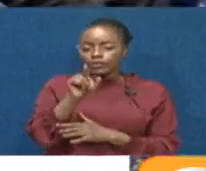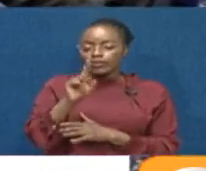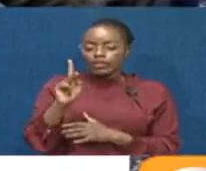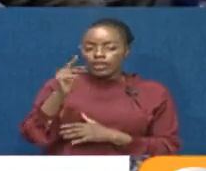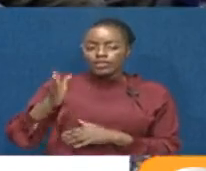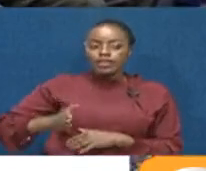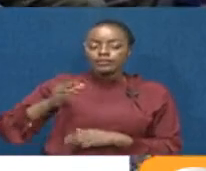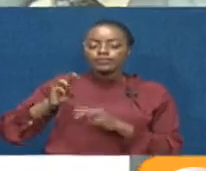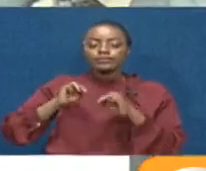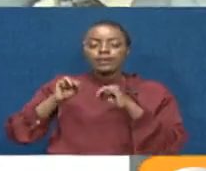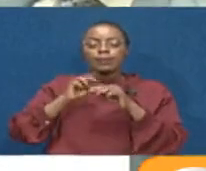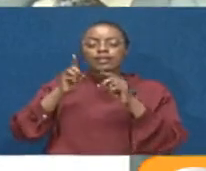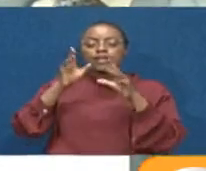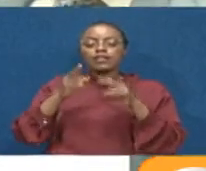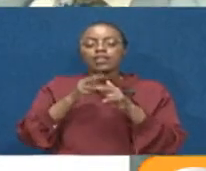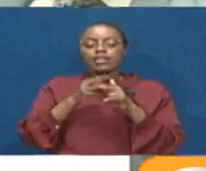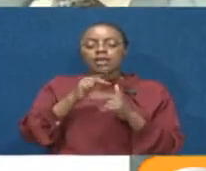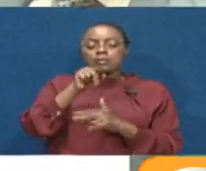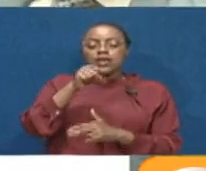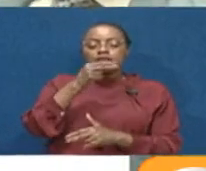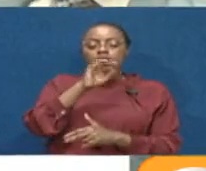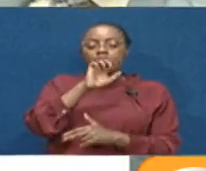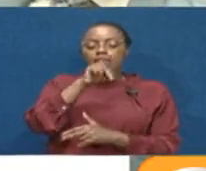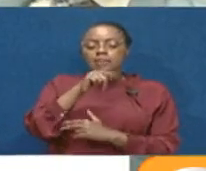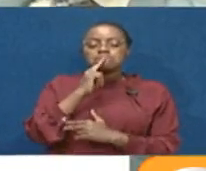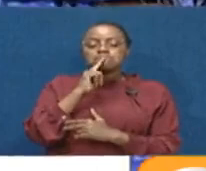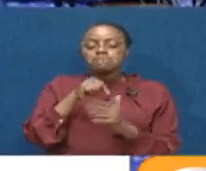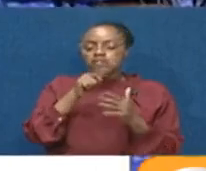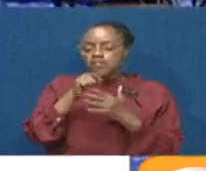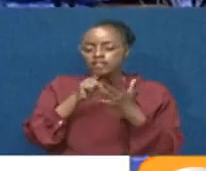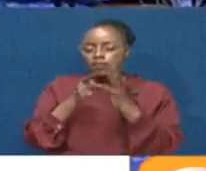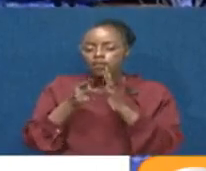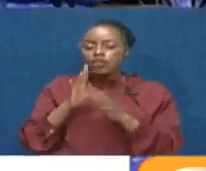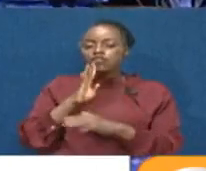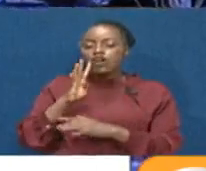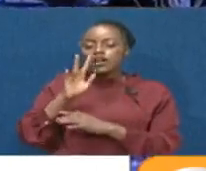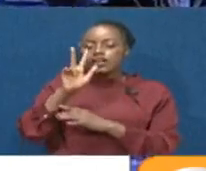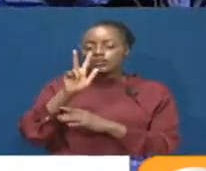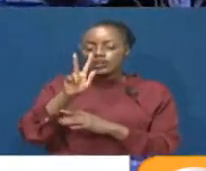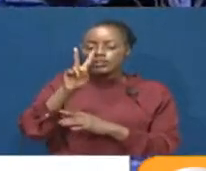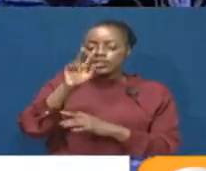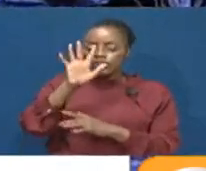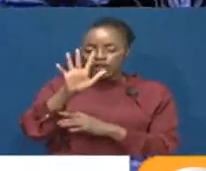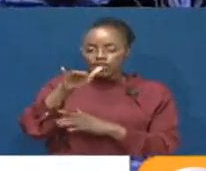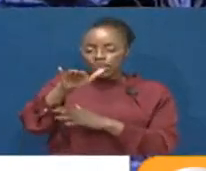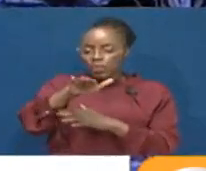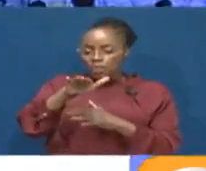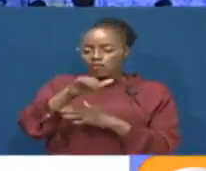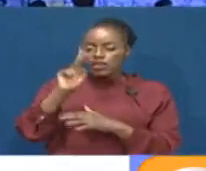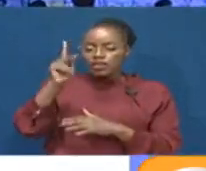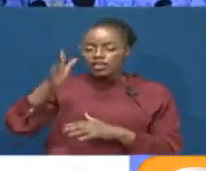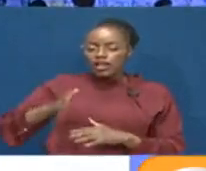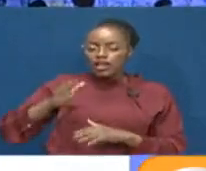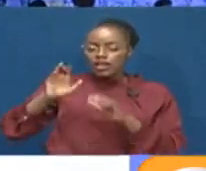The Kenya Railways Managing Director, Philip Mainga, says the project will be set up on 425 acres of Kenya